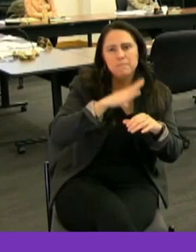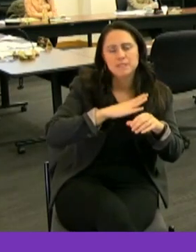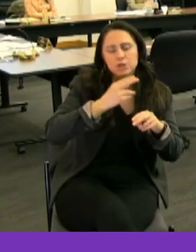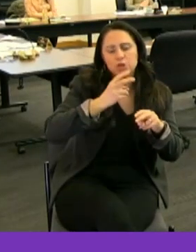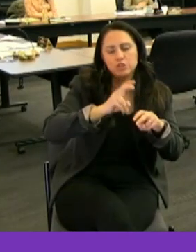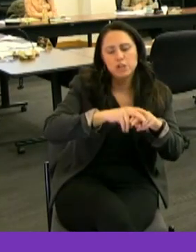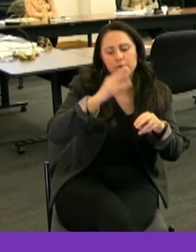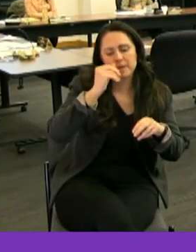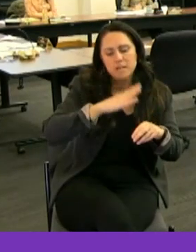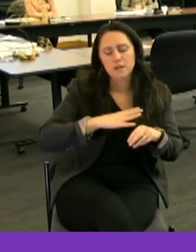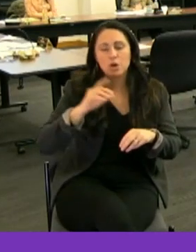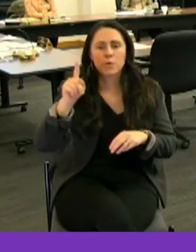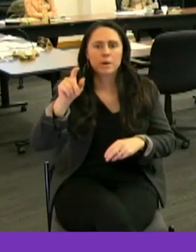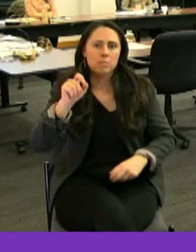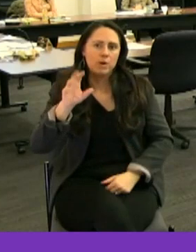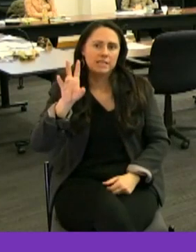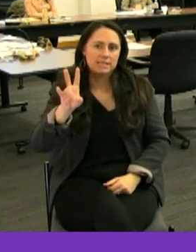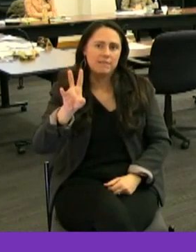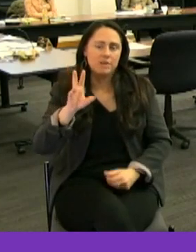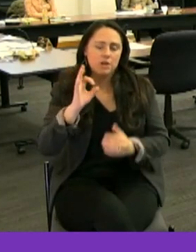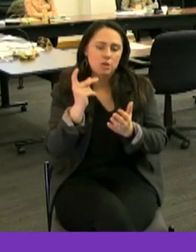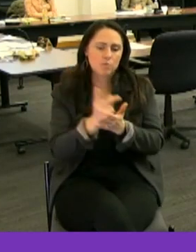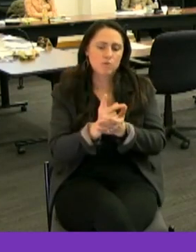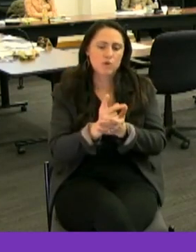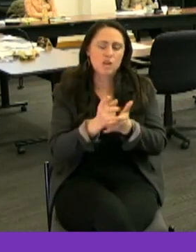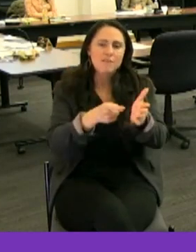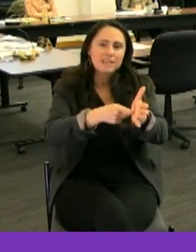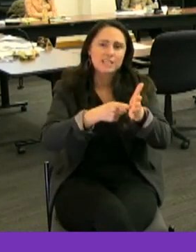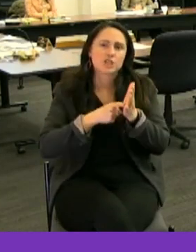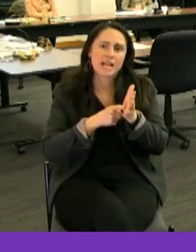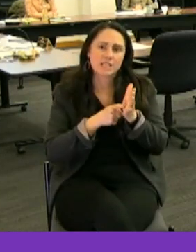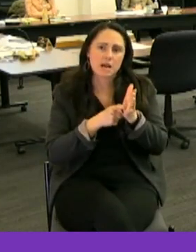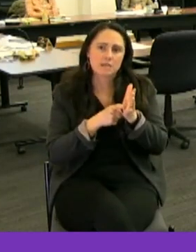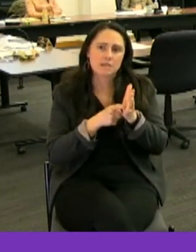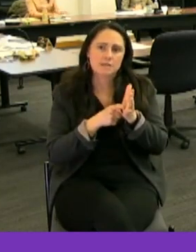you. 1.7, approval of the agenda.